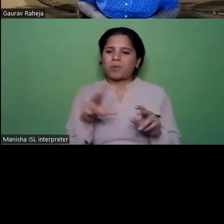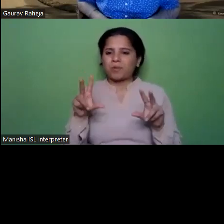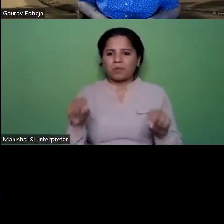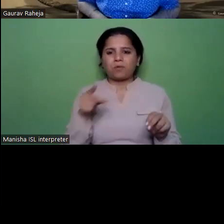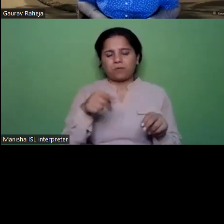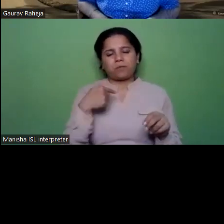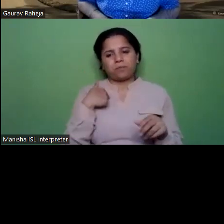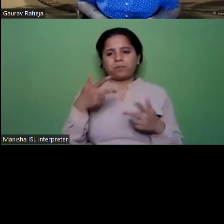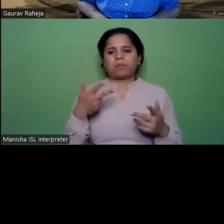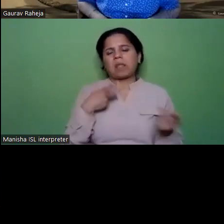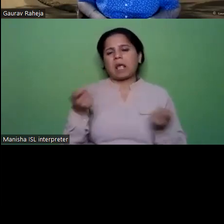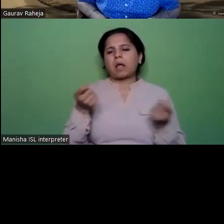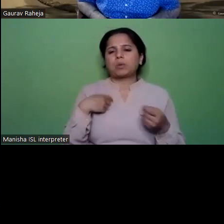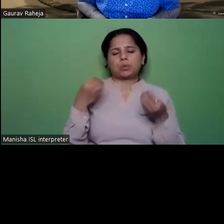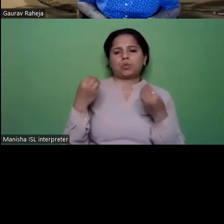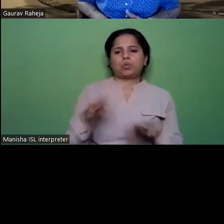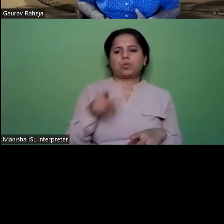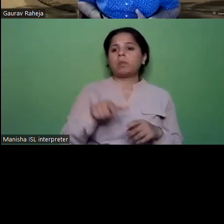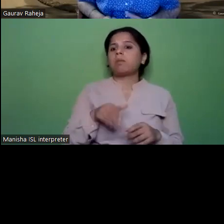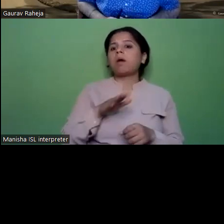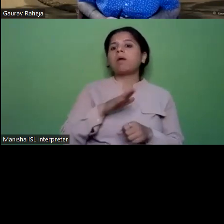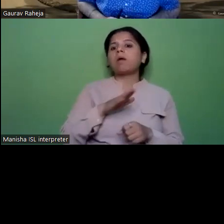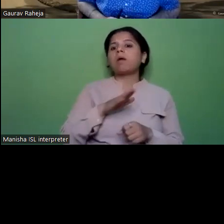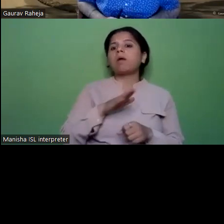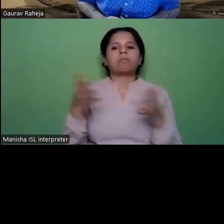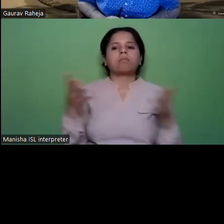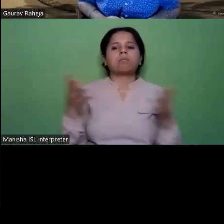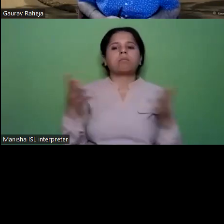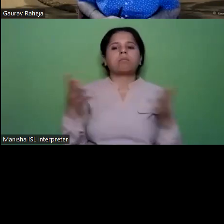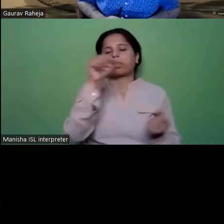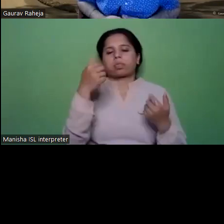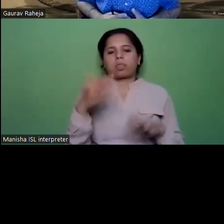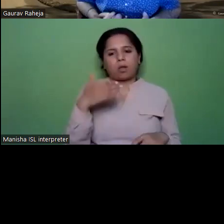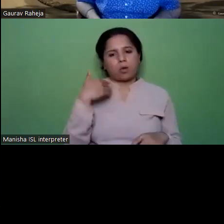out of control, you kill several people. Every day you read about it.